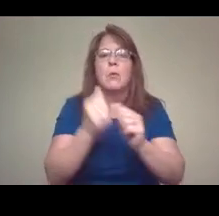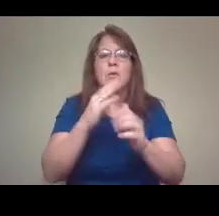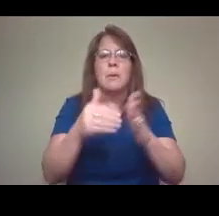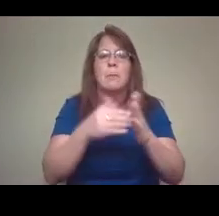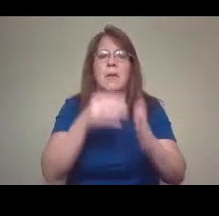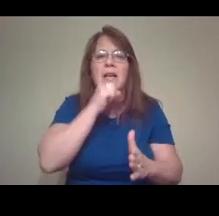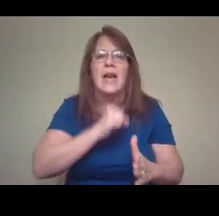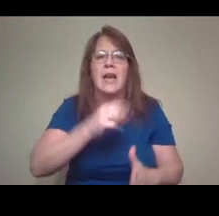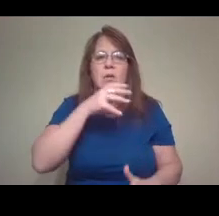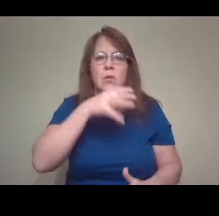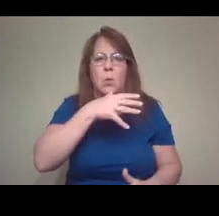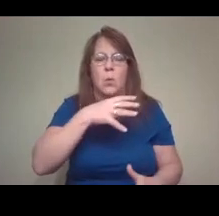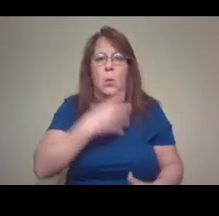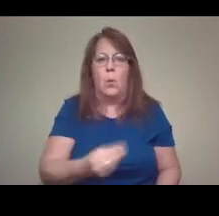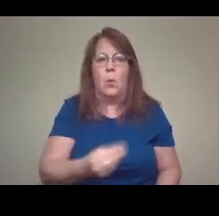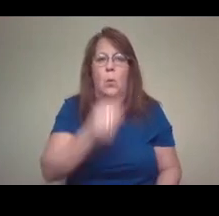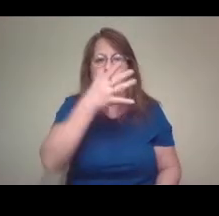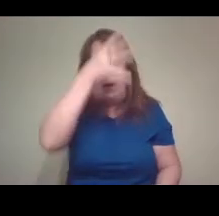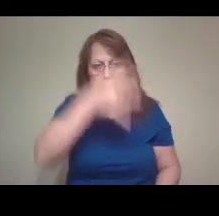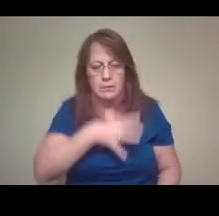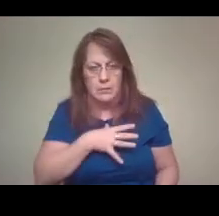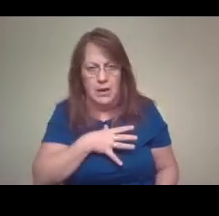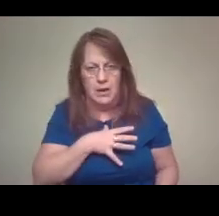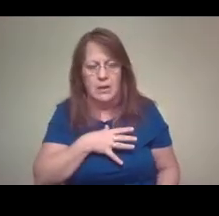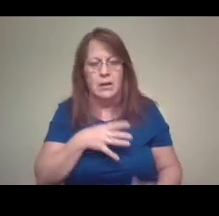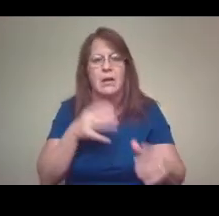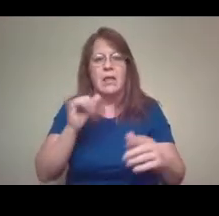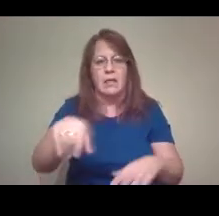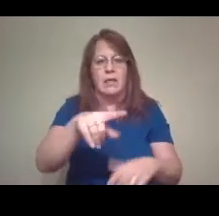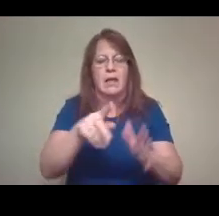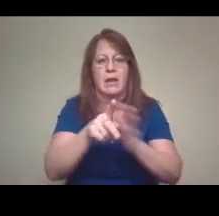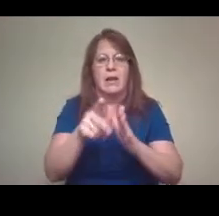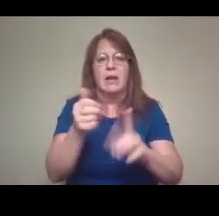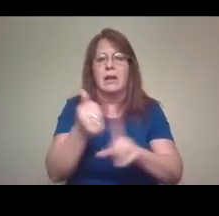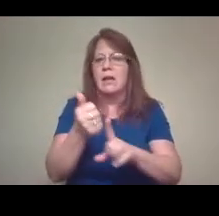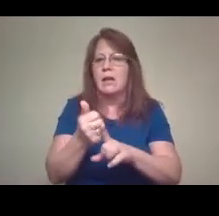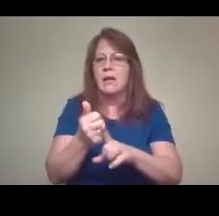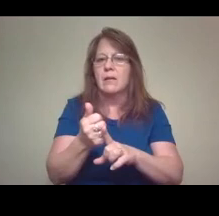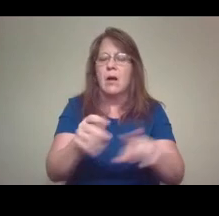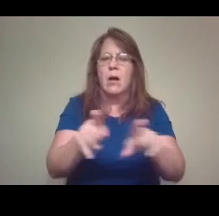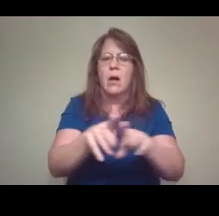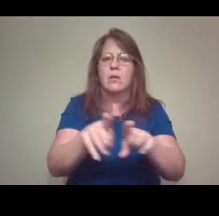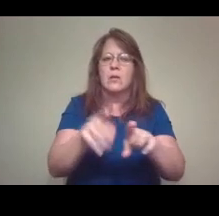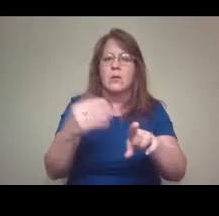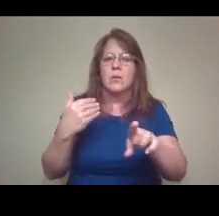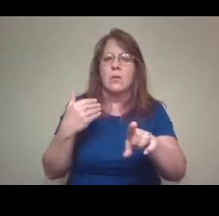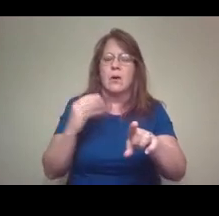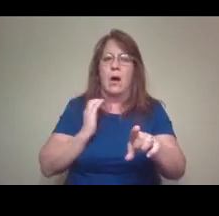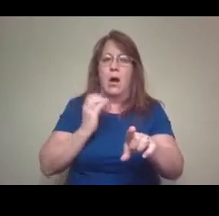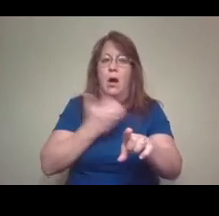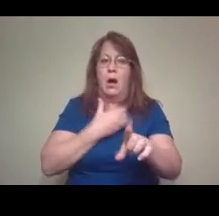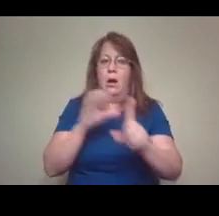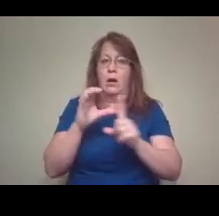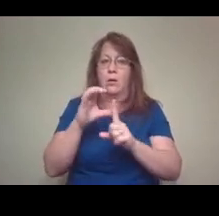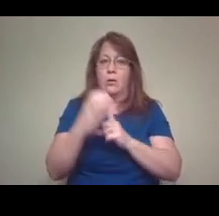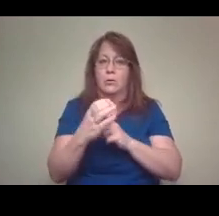states. Another component is what we call rugged individualism. Some people have pointed out to our culture in these